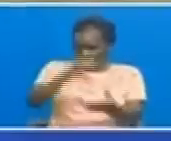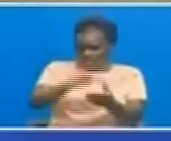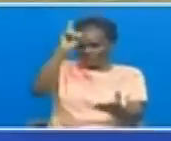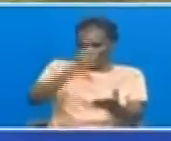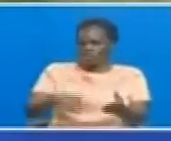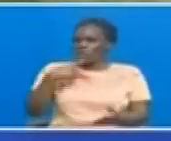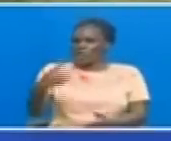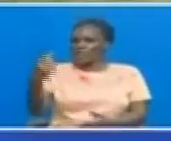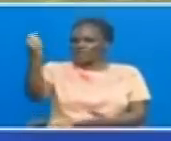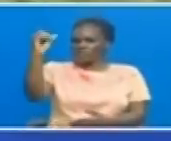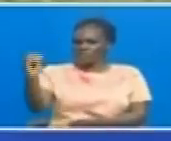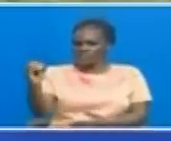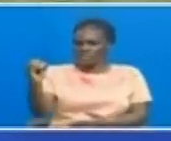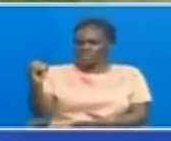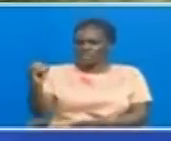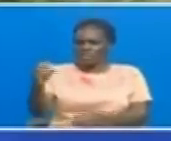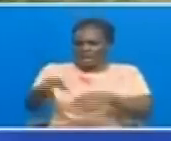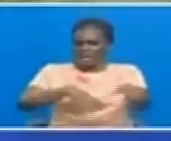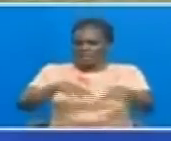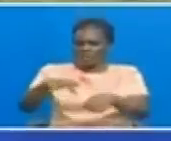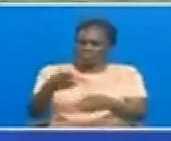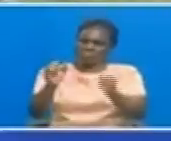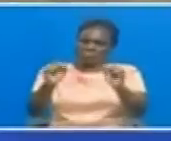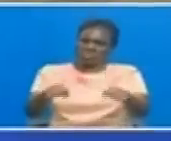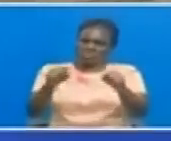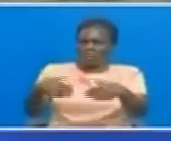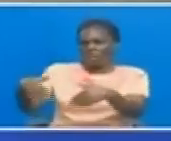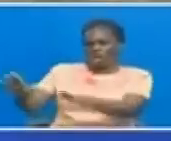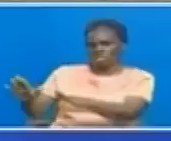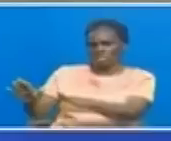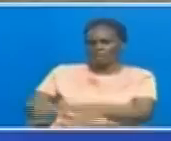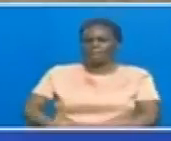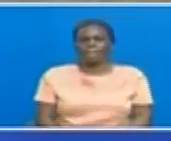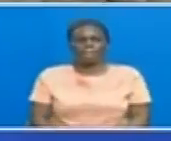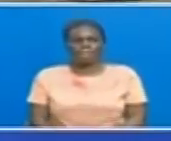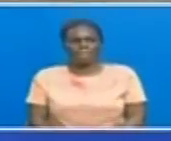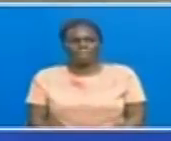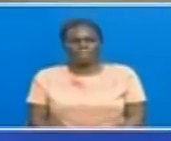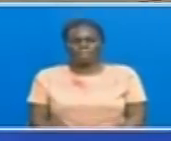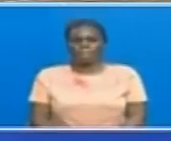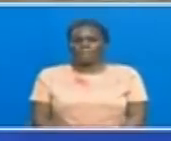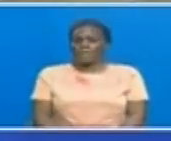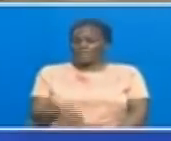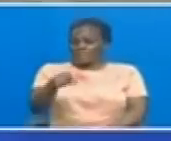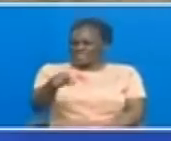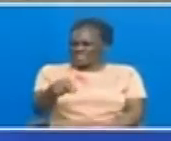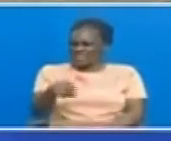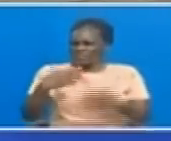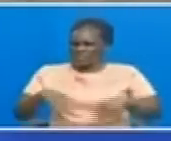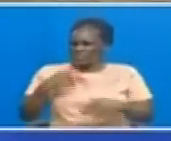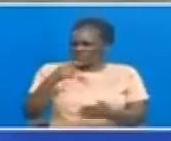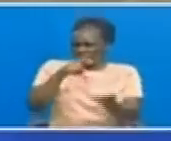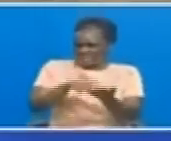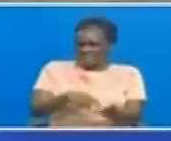the 115 acres of wildlife habitat may be lost. A figure conservationists